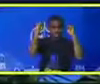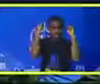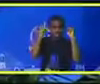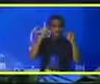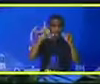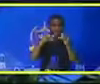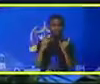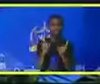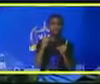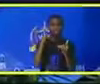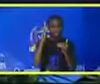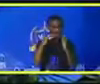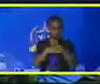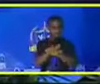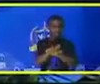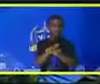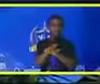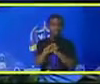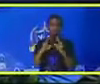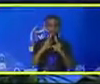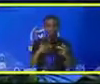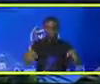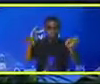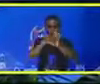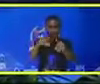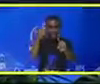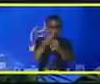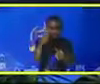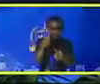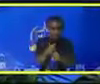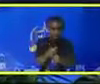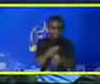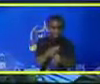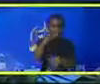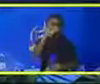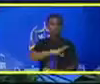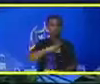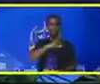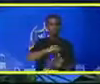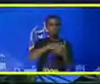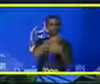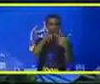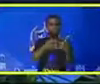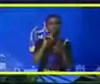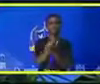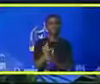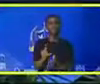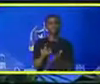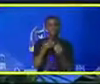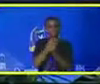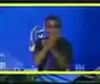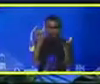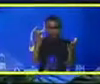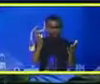most important thing you need to get. Doors can open. Say that after me.